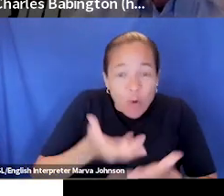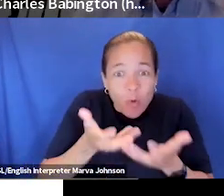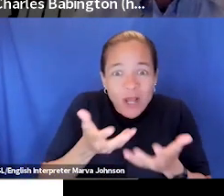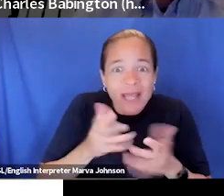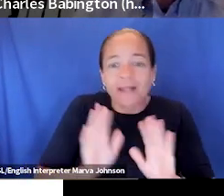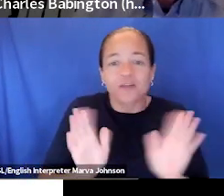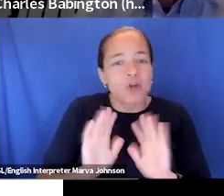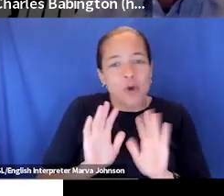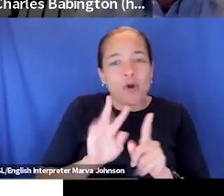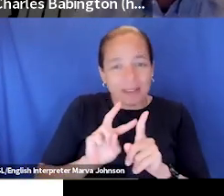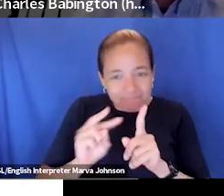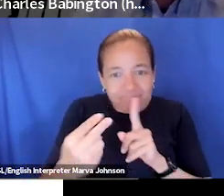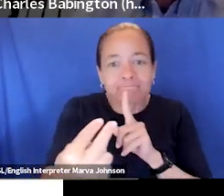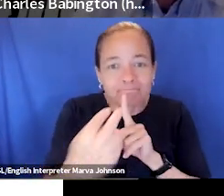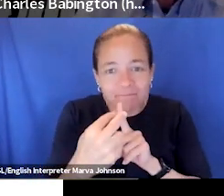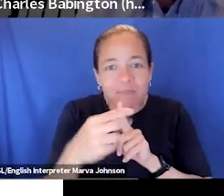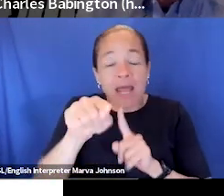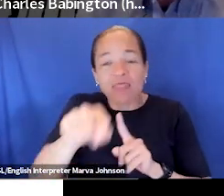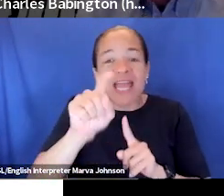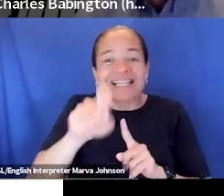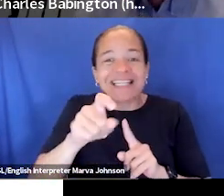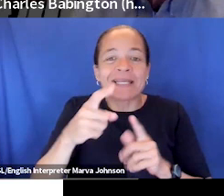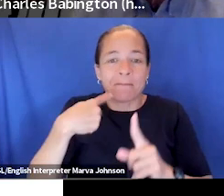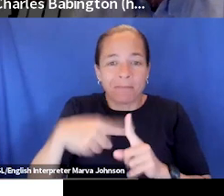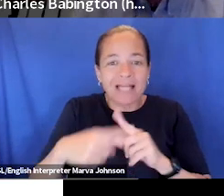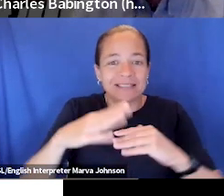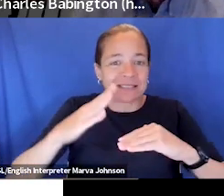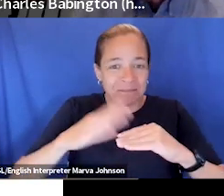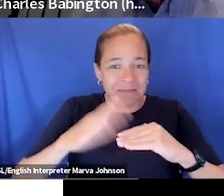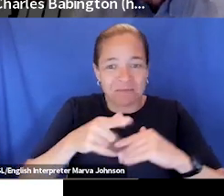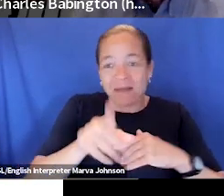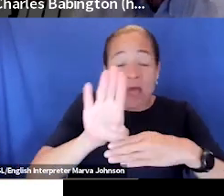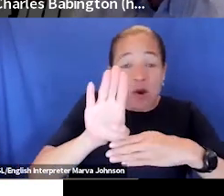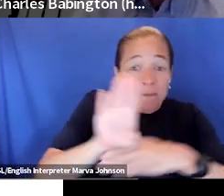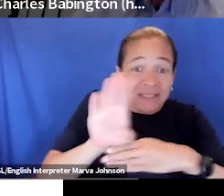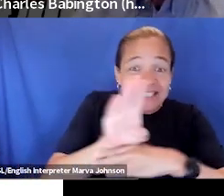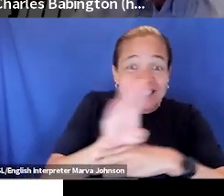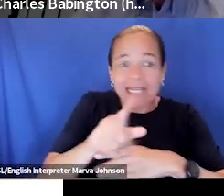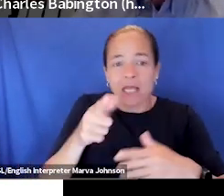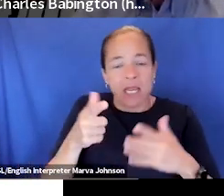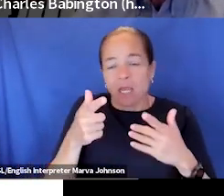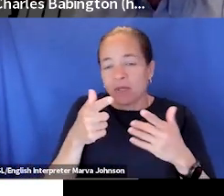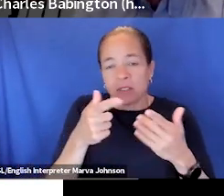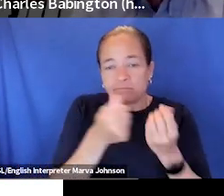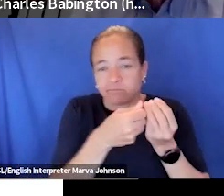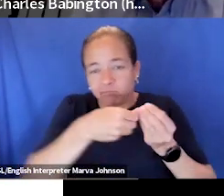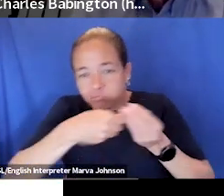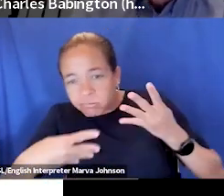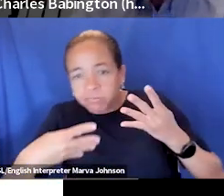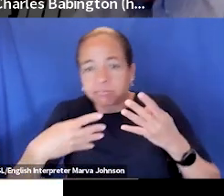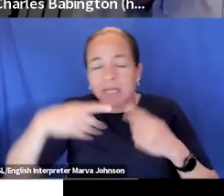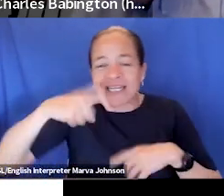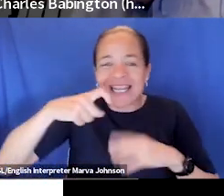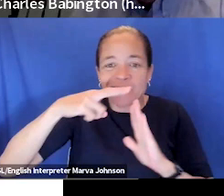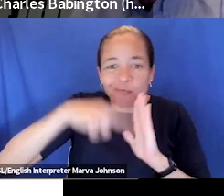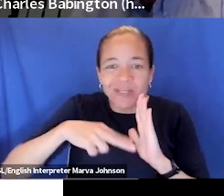the minimum that person needs. So they're busy. They have more to read than they have time to read. So they need to know quickly, why